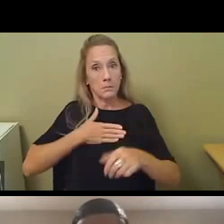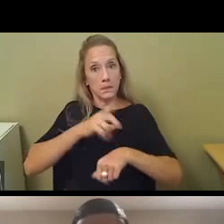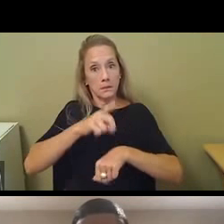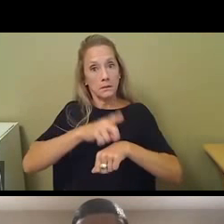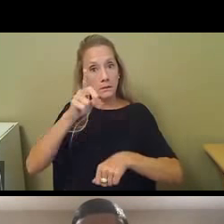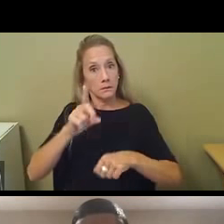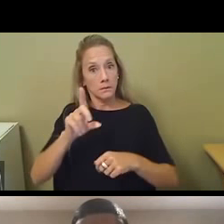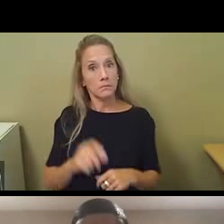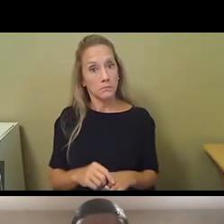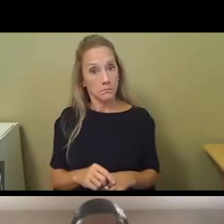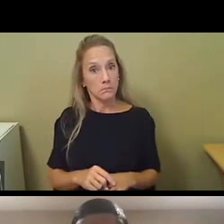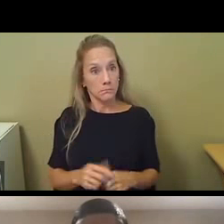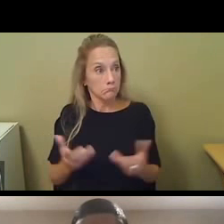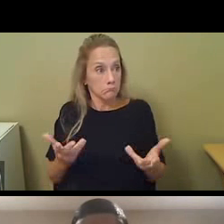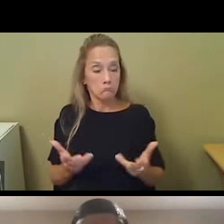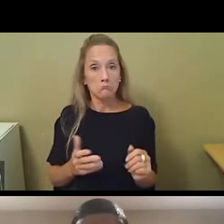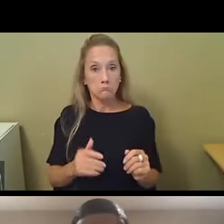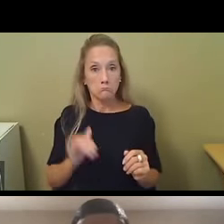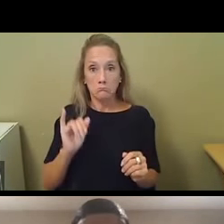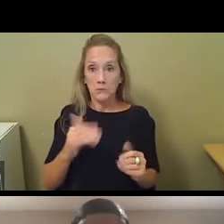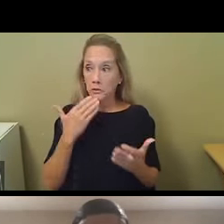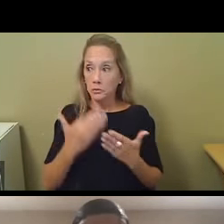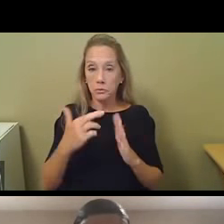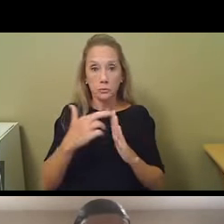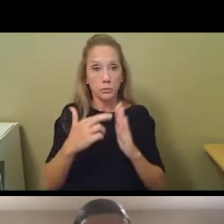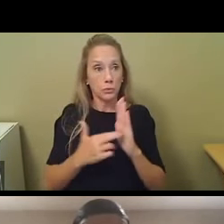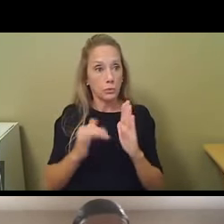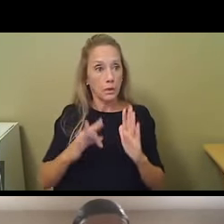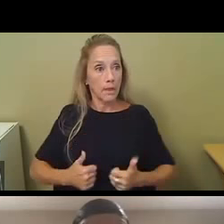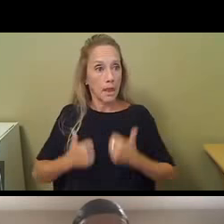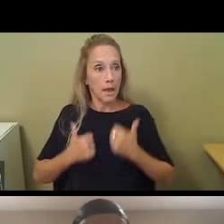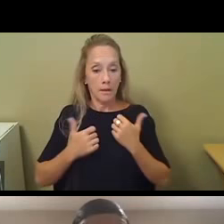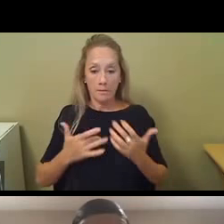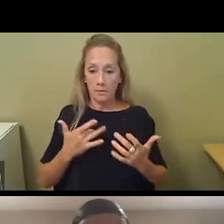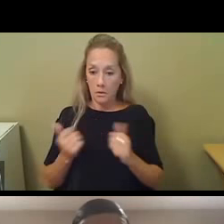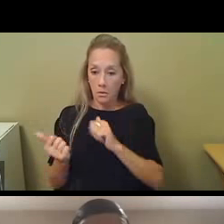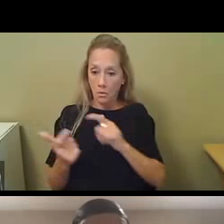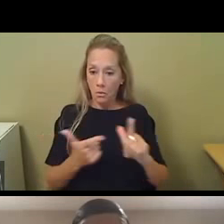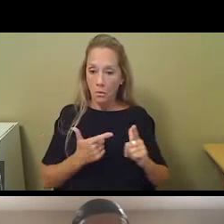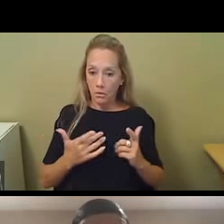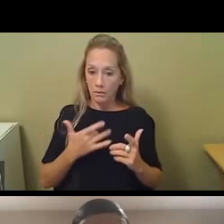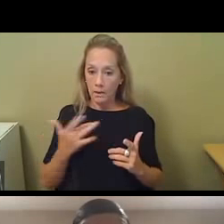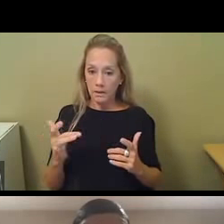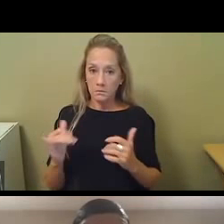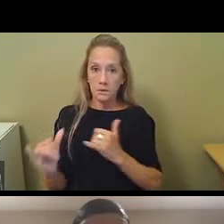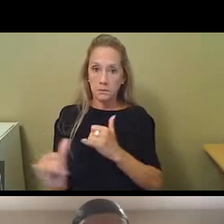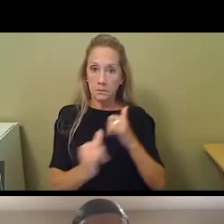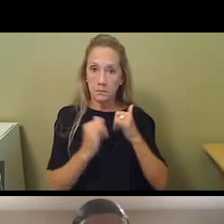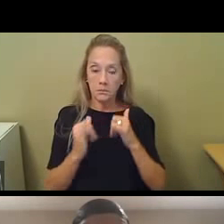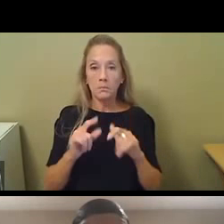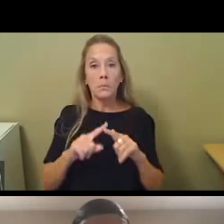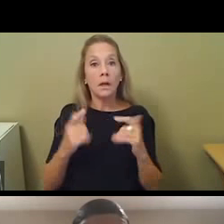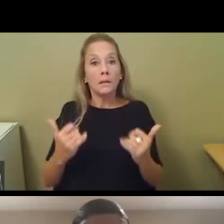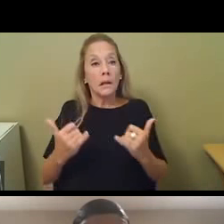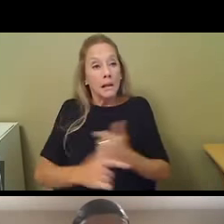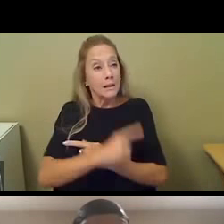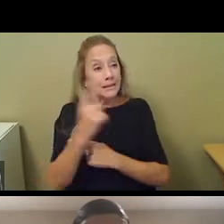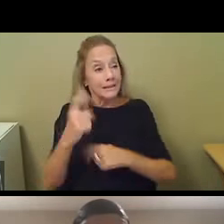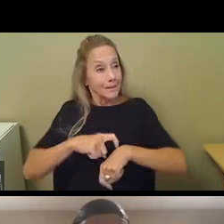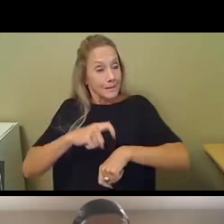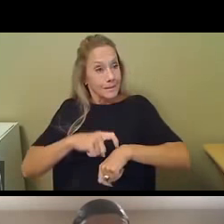And I think that's just a good guiding principle we probably all go by. But these are interesting times,